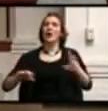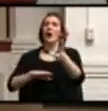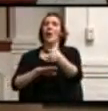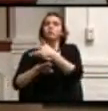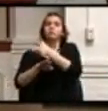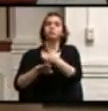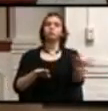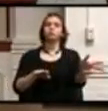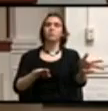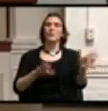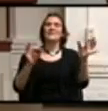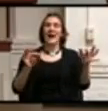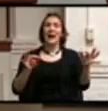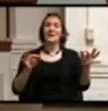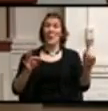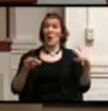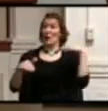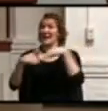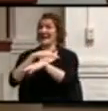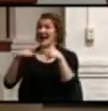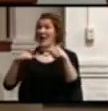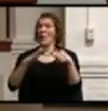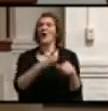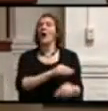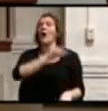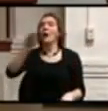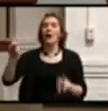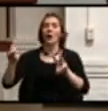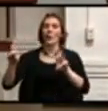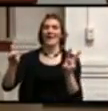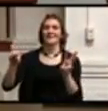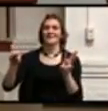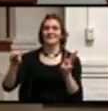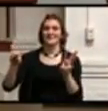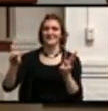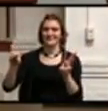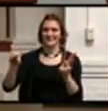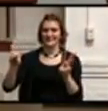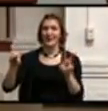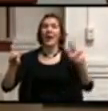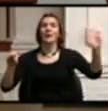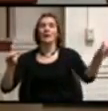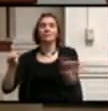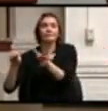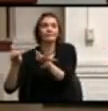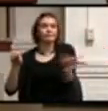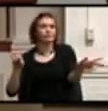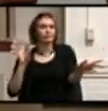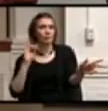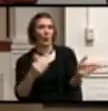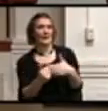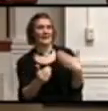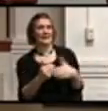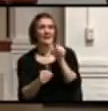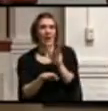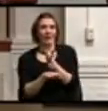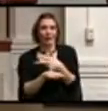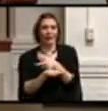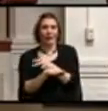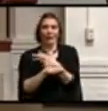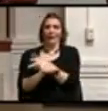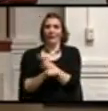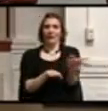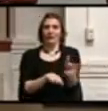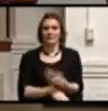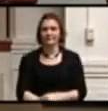to place the sally port on the west, so that they've got enough room to back out and go in either direction, and off they go to the